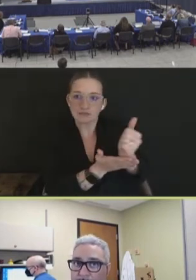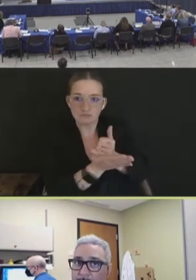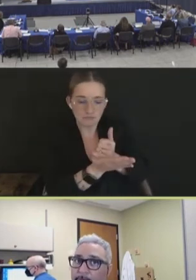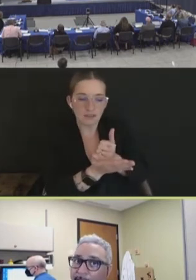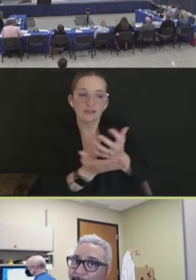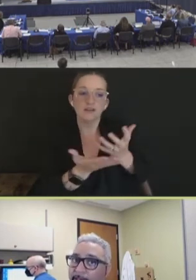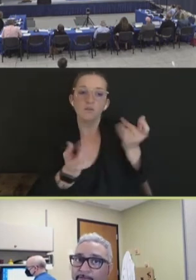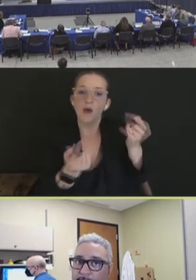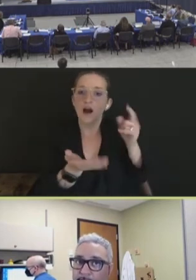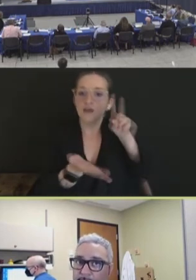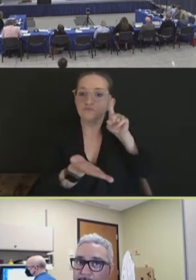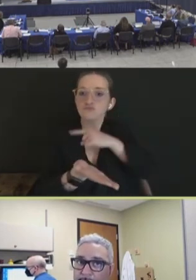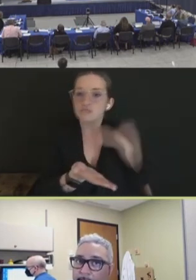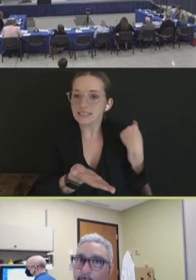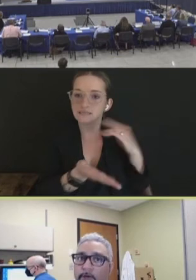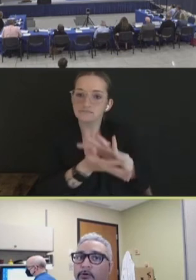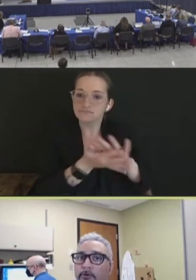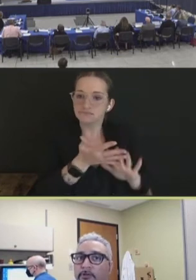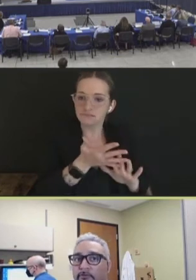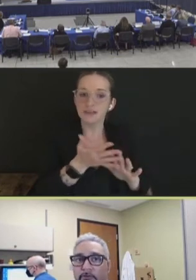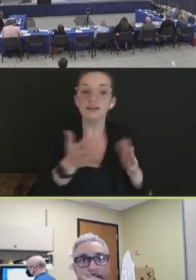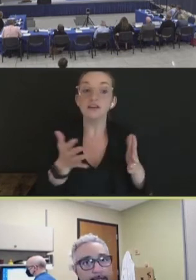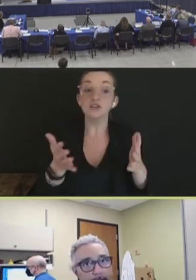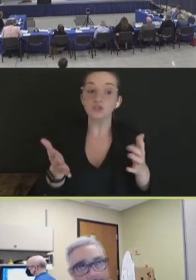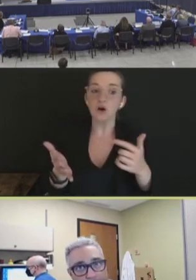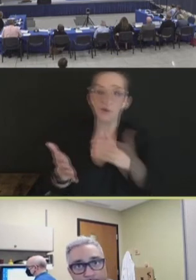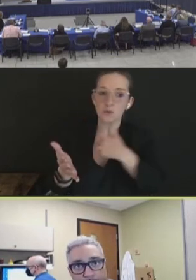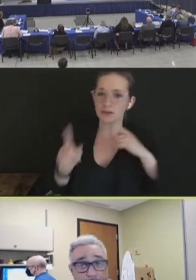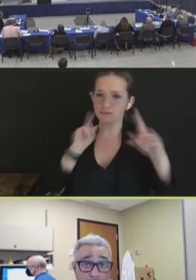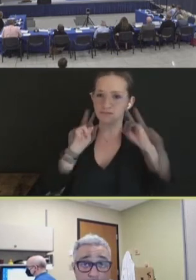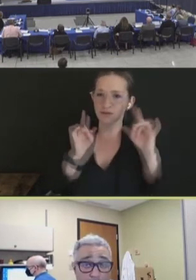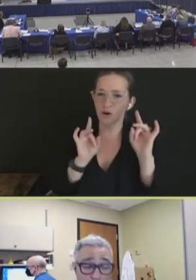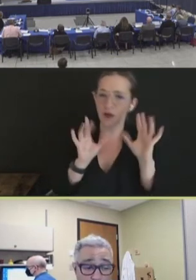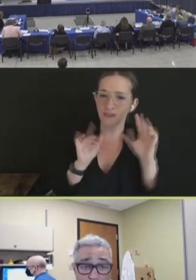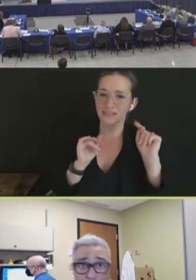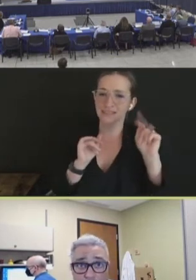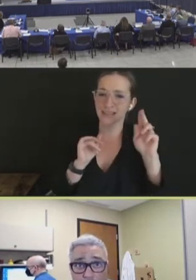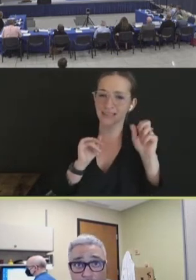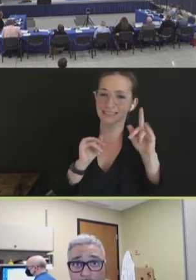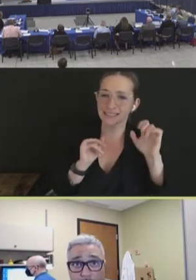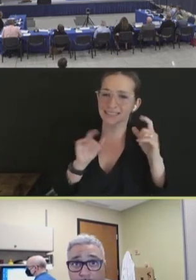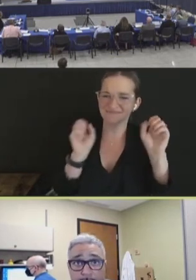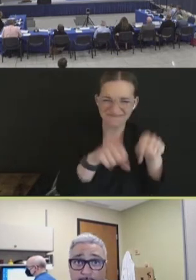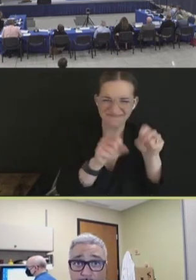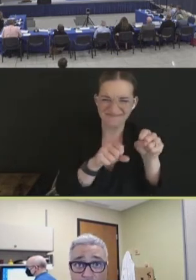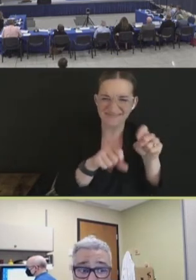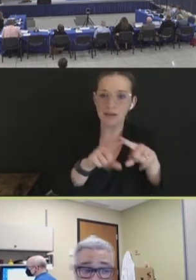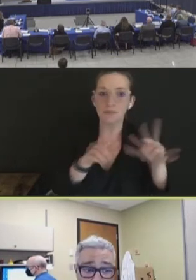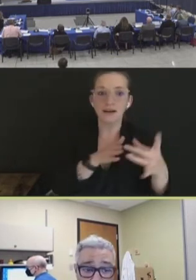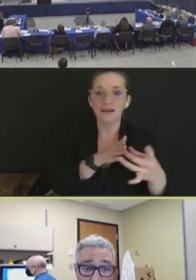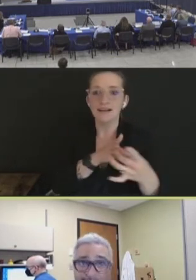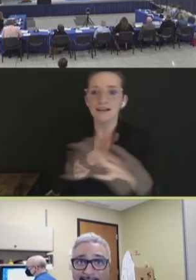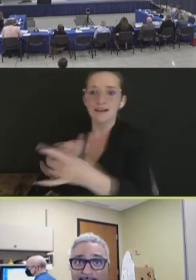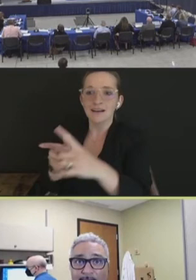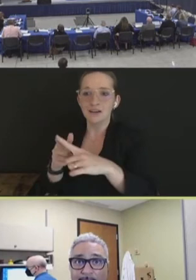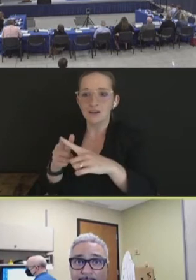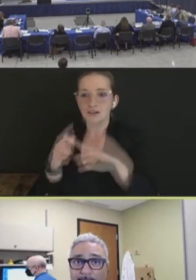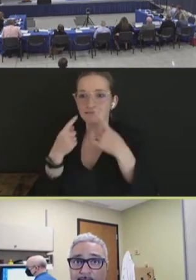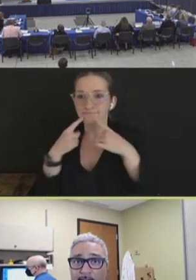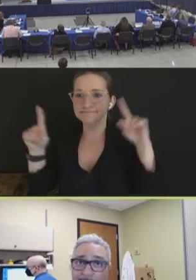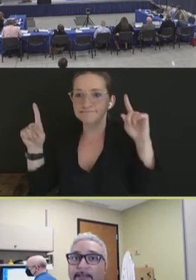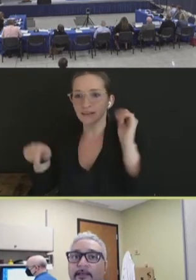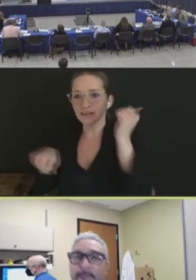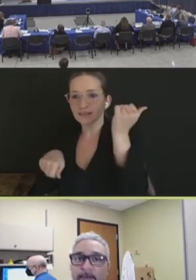because we hear the bad stuff about Tuskegee, but we don't know the silver lining that came from it. And I'm not saying that I'm glad Tuskegee happened, but I'm glad